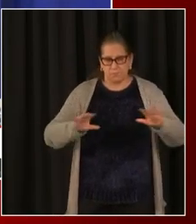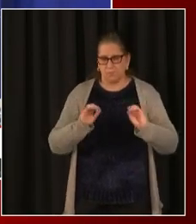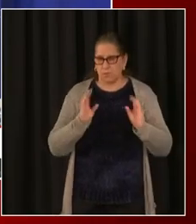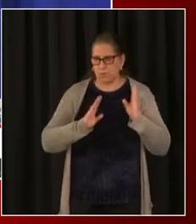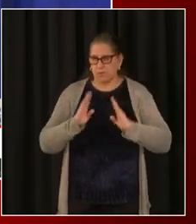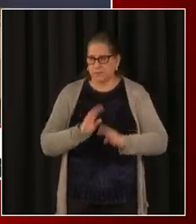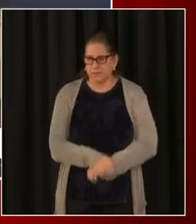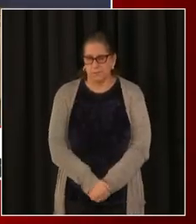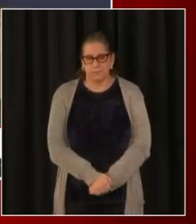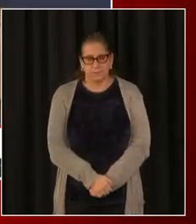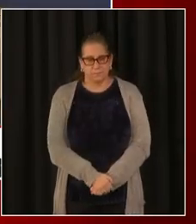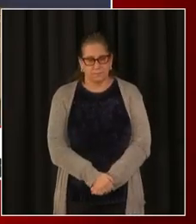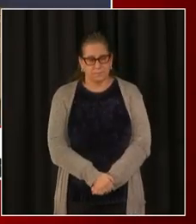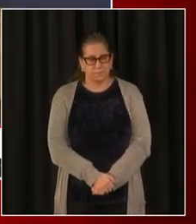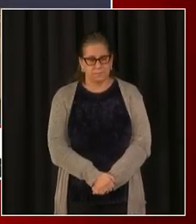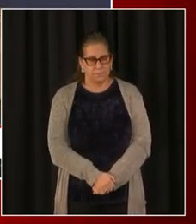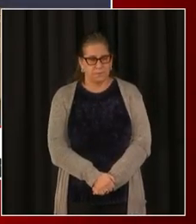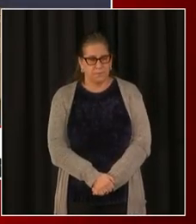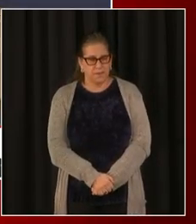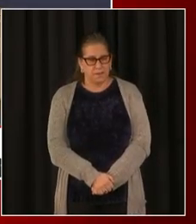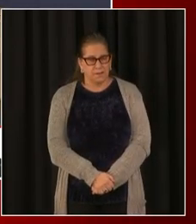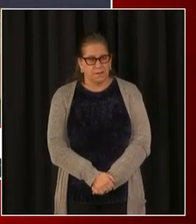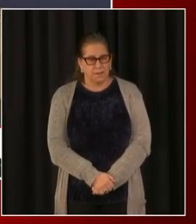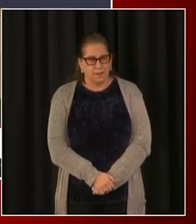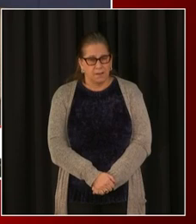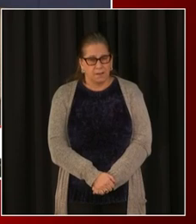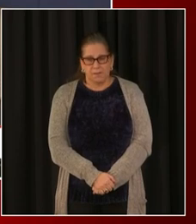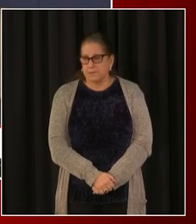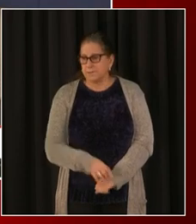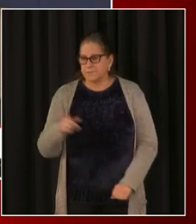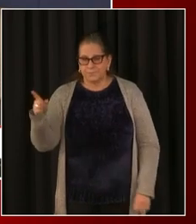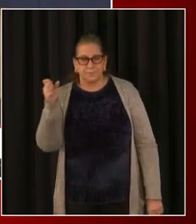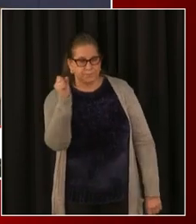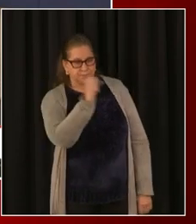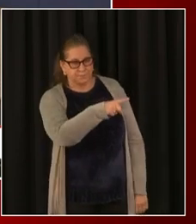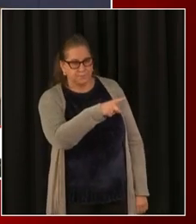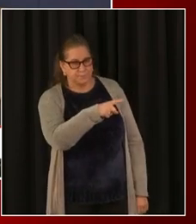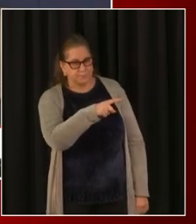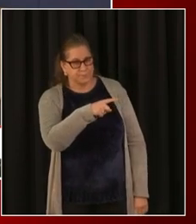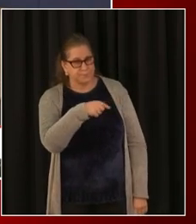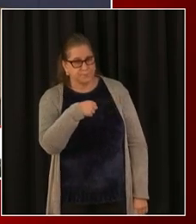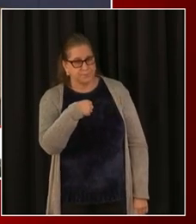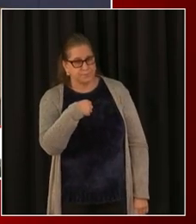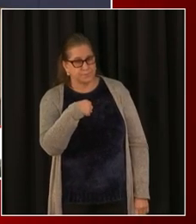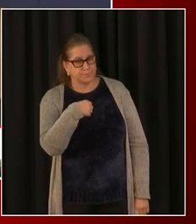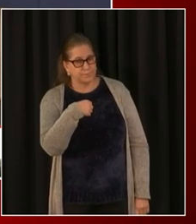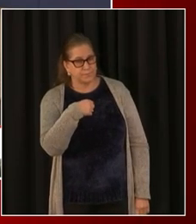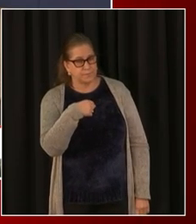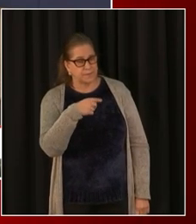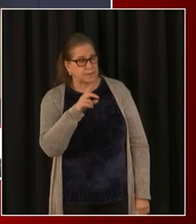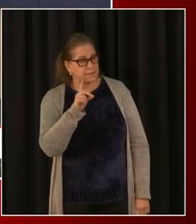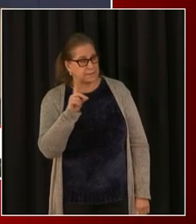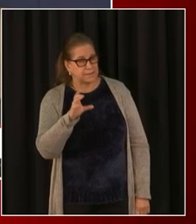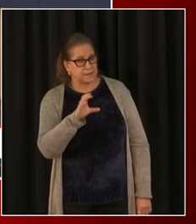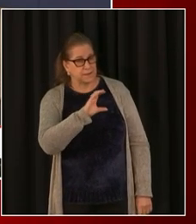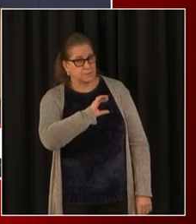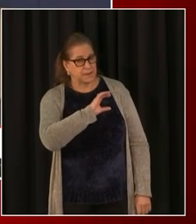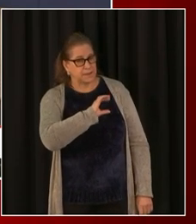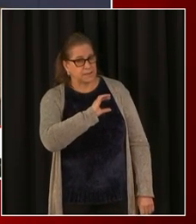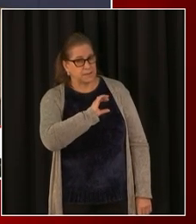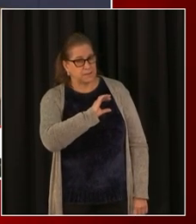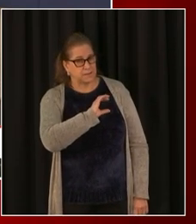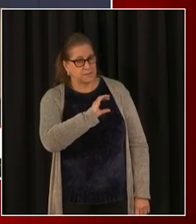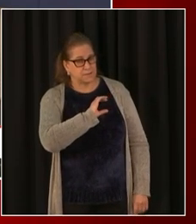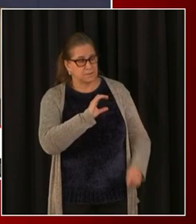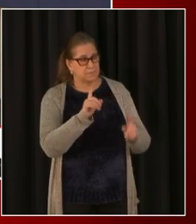Yes. We've covered previous demonstrations in the past where there have been DC police escorts with those demonstrations that are